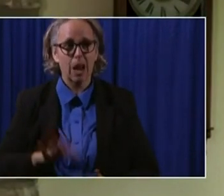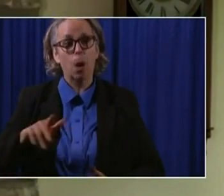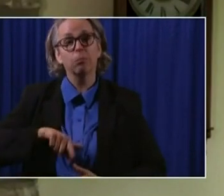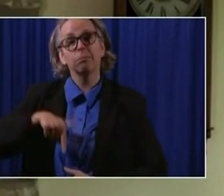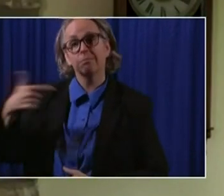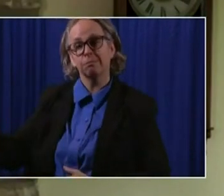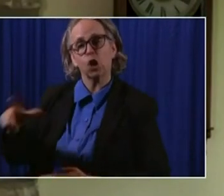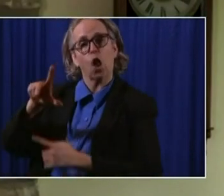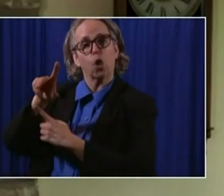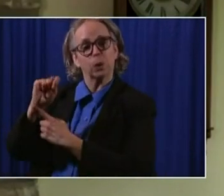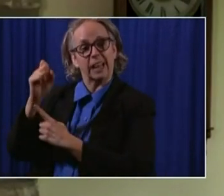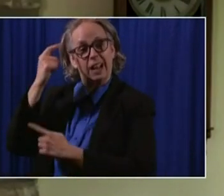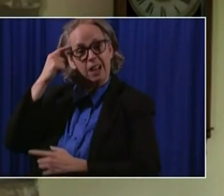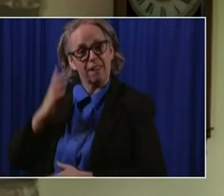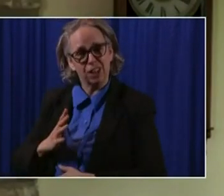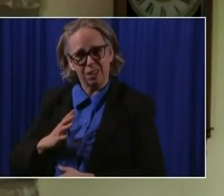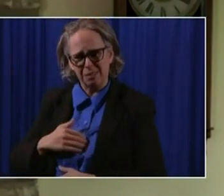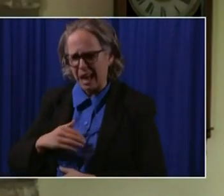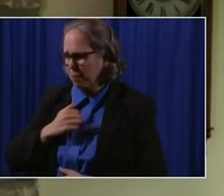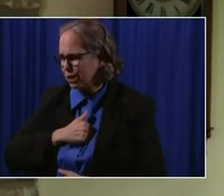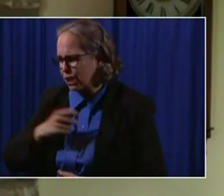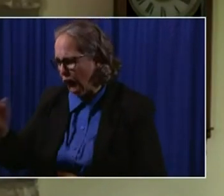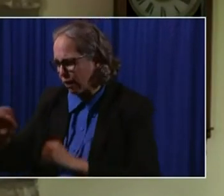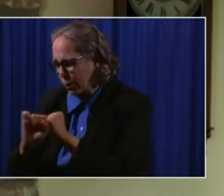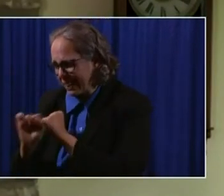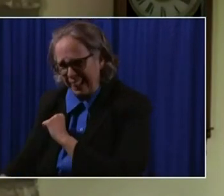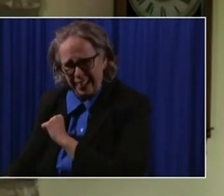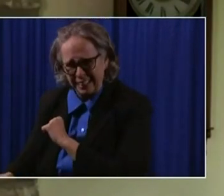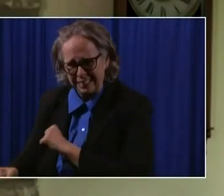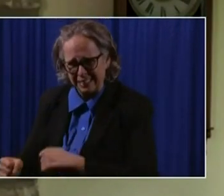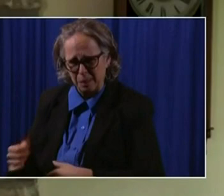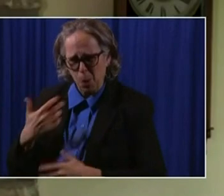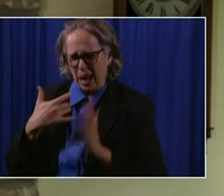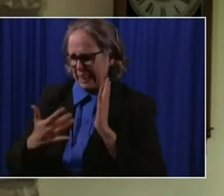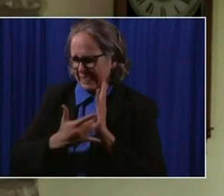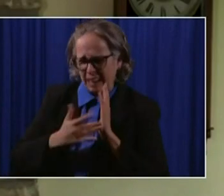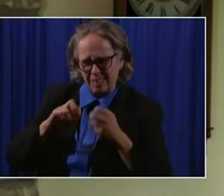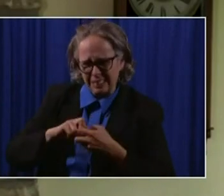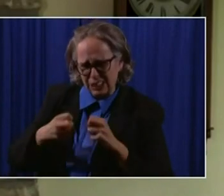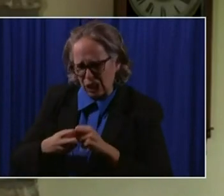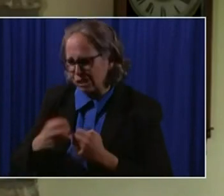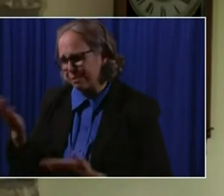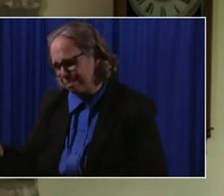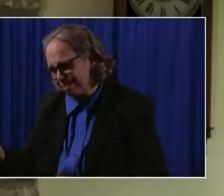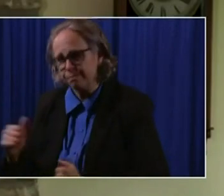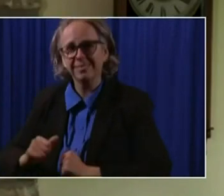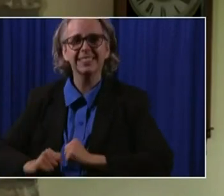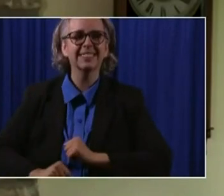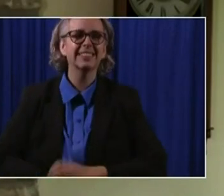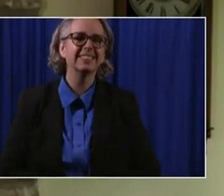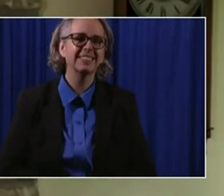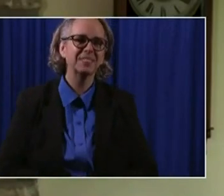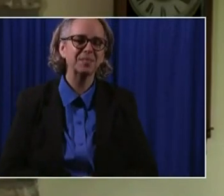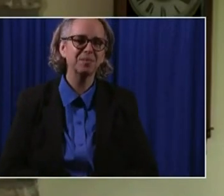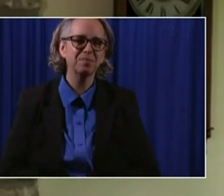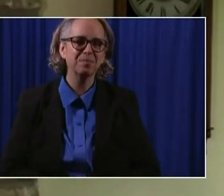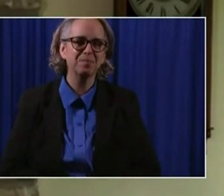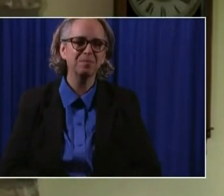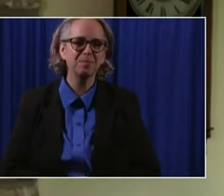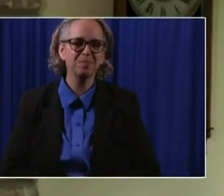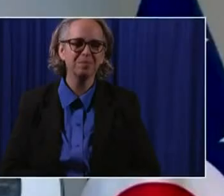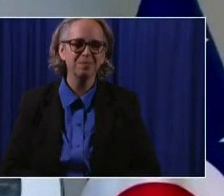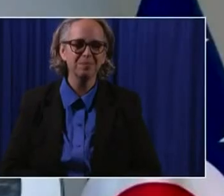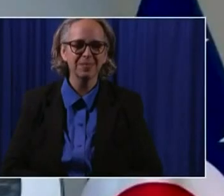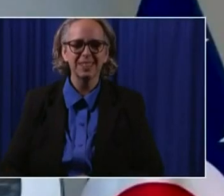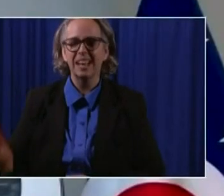little delayed getting to you, but we have had a little intermission there. So over to the Lieutenant Governor. Great. Thank